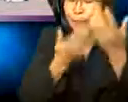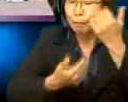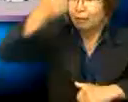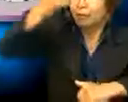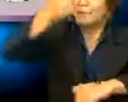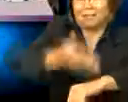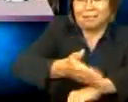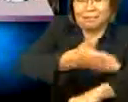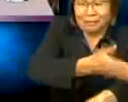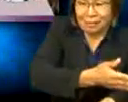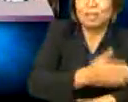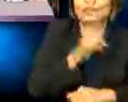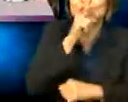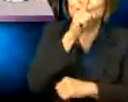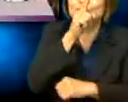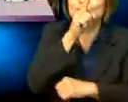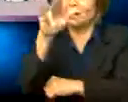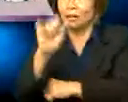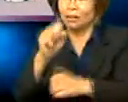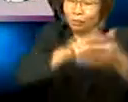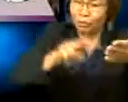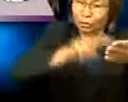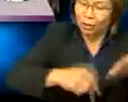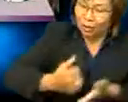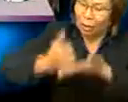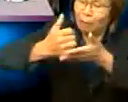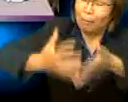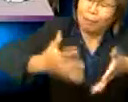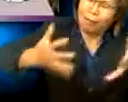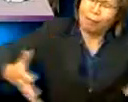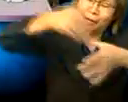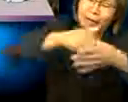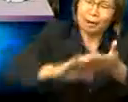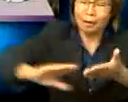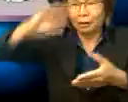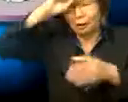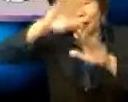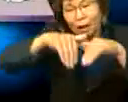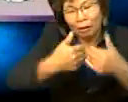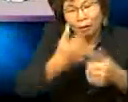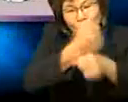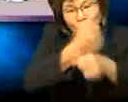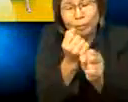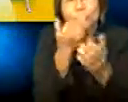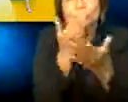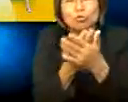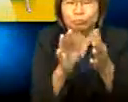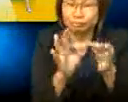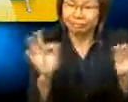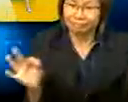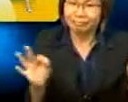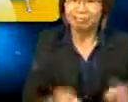Mr. Aris. Reading has helped me a lot in learning how to make good sentences.